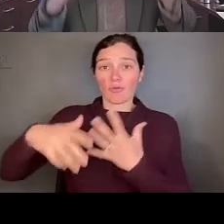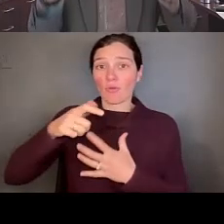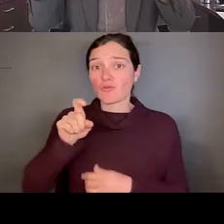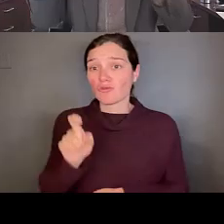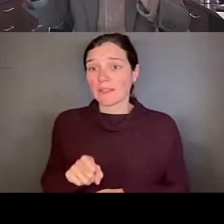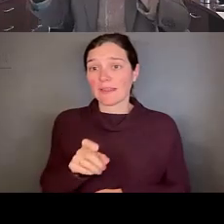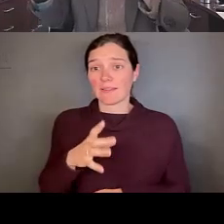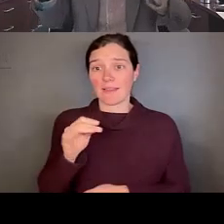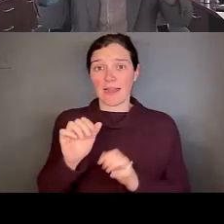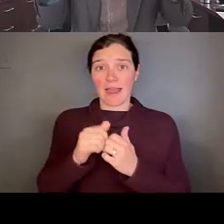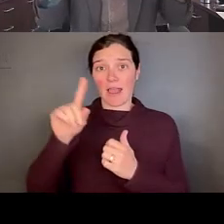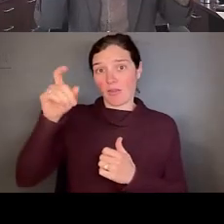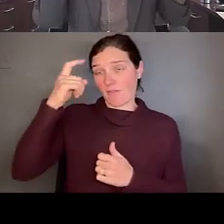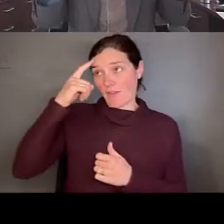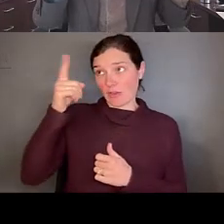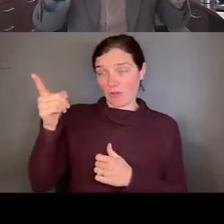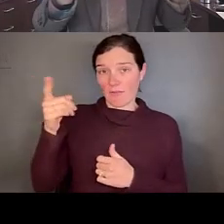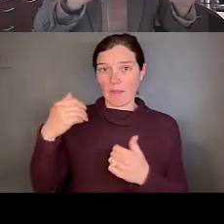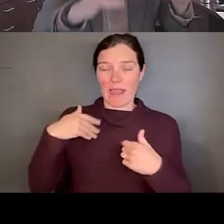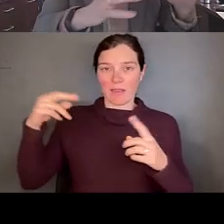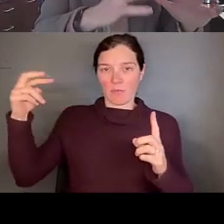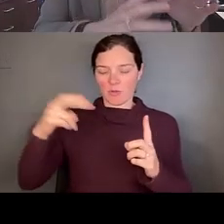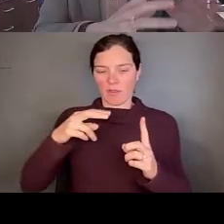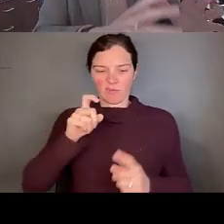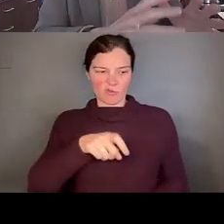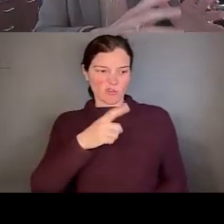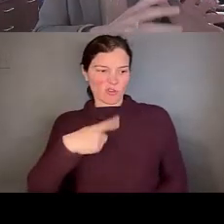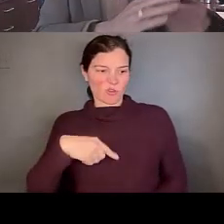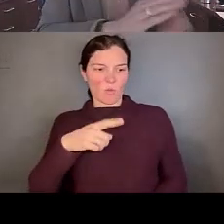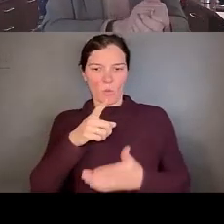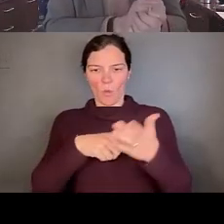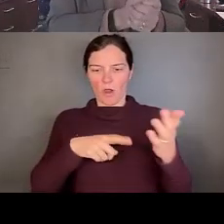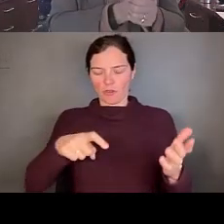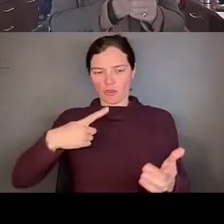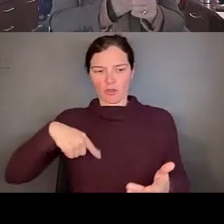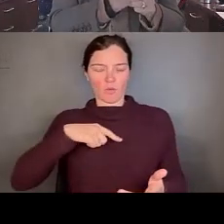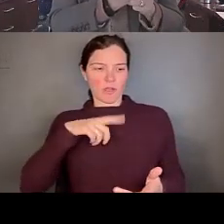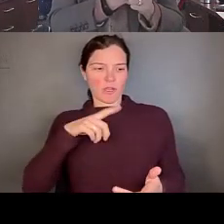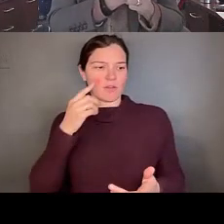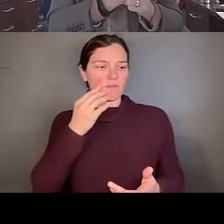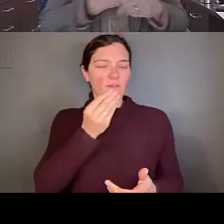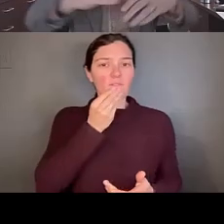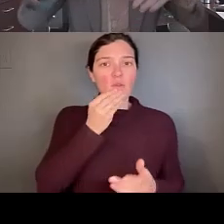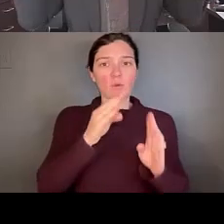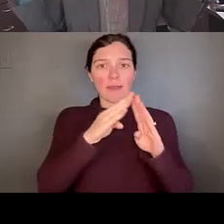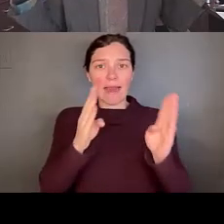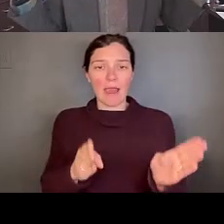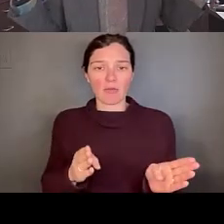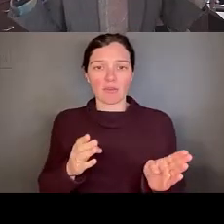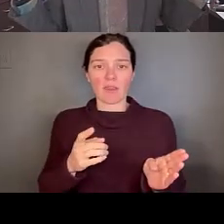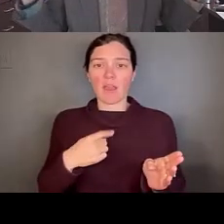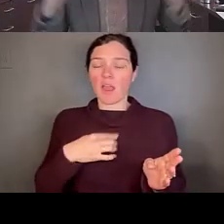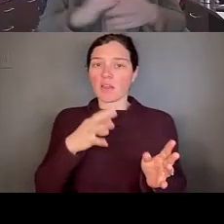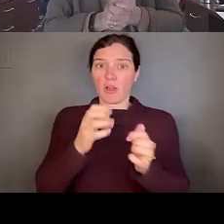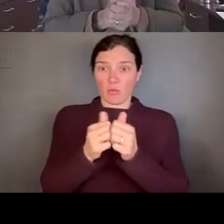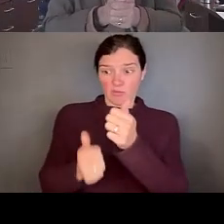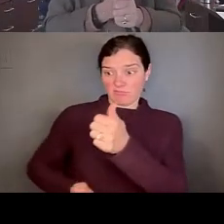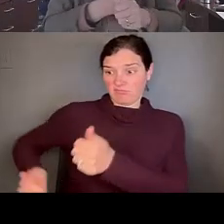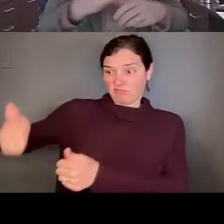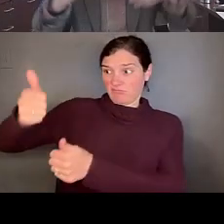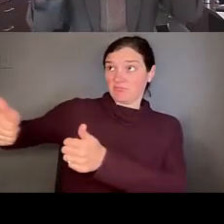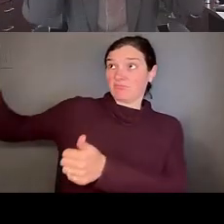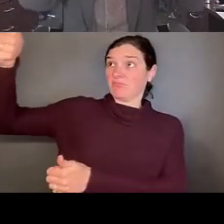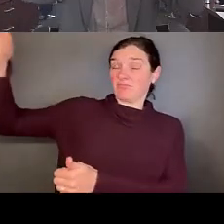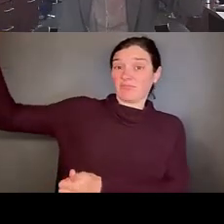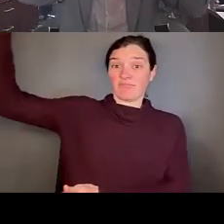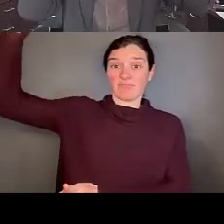how the federal government has a perspective of what should we be doing in food and housing. I've talked to the highest people on several